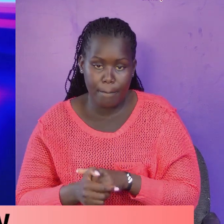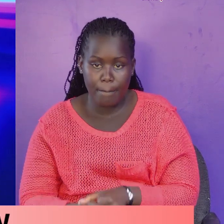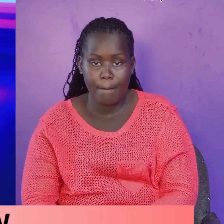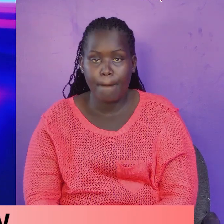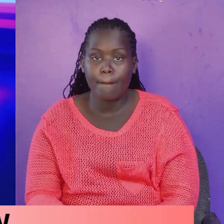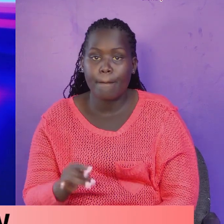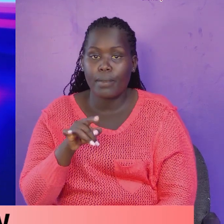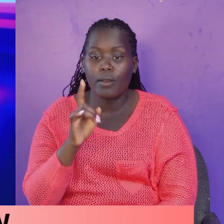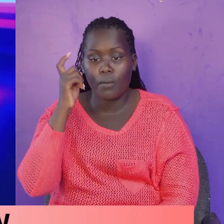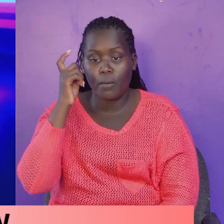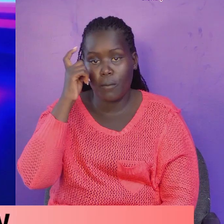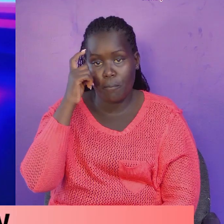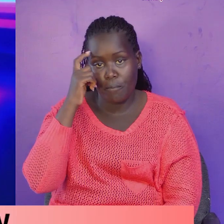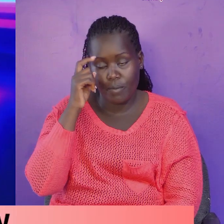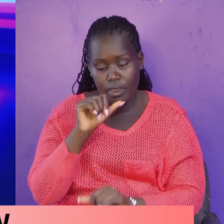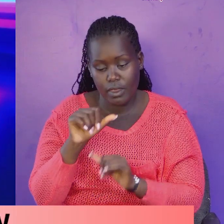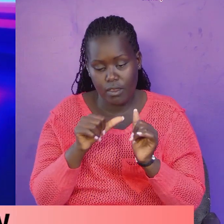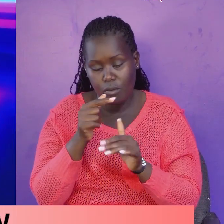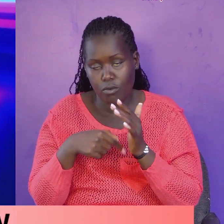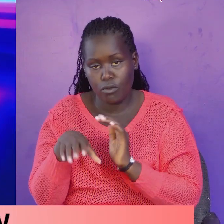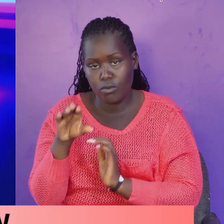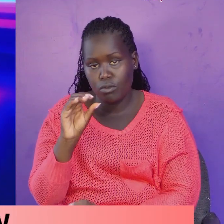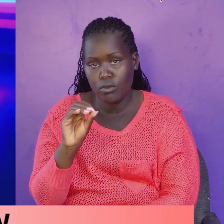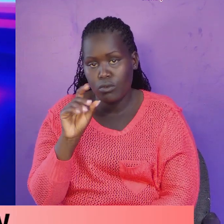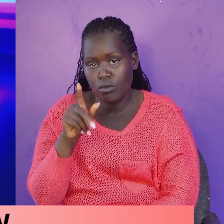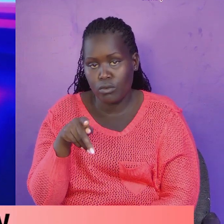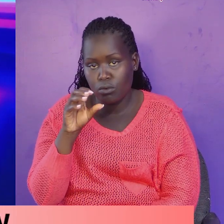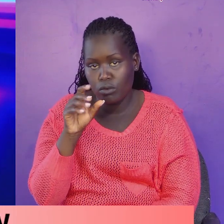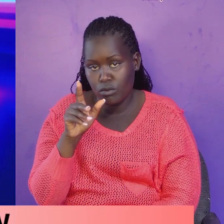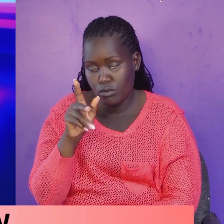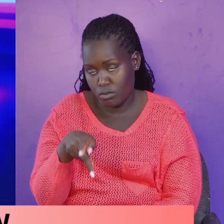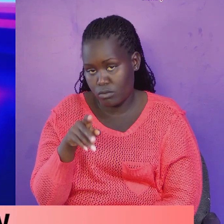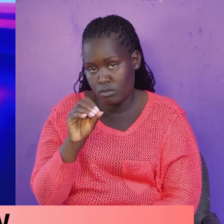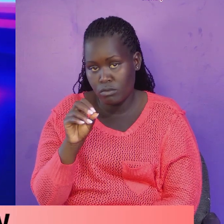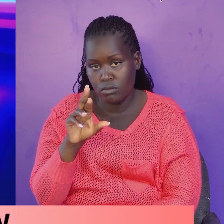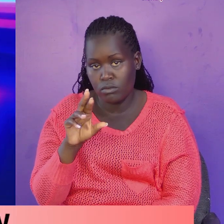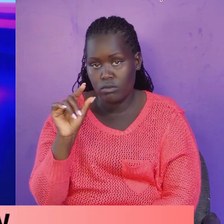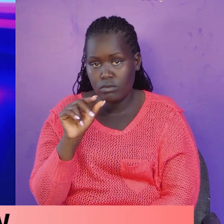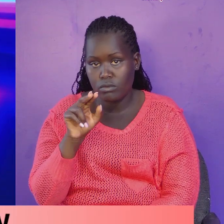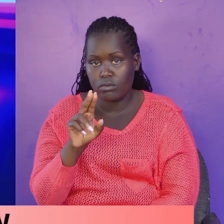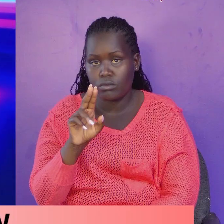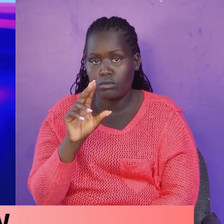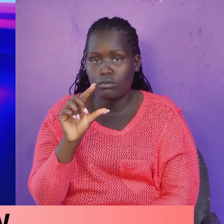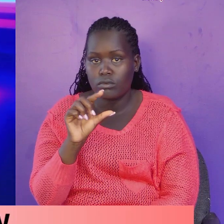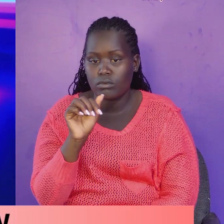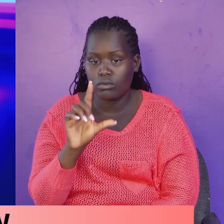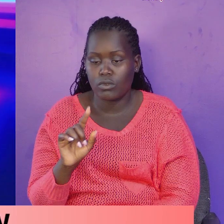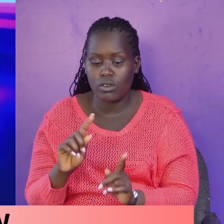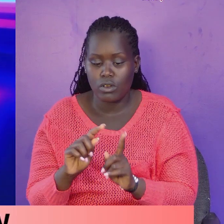your thoughts about Portugal. This is a team that looks